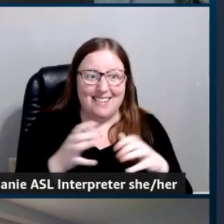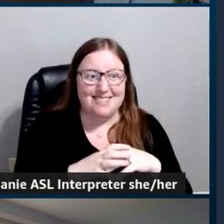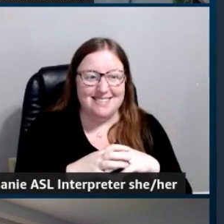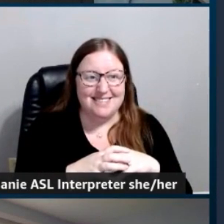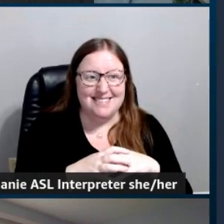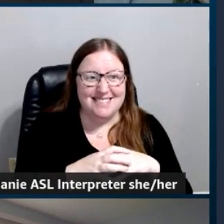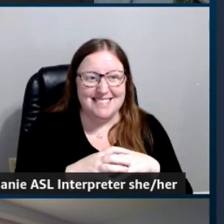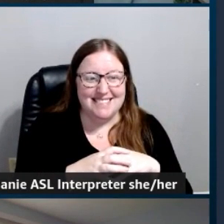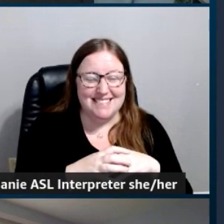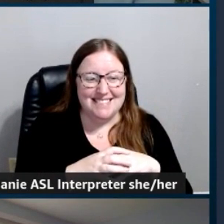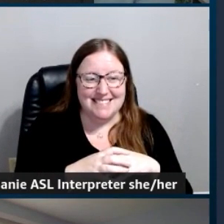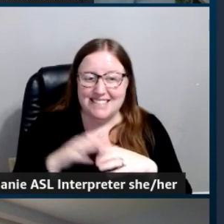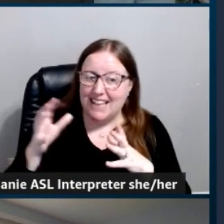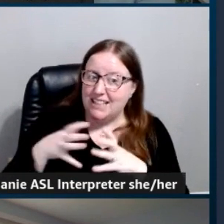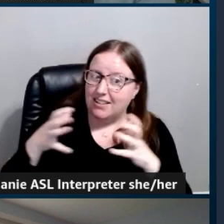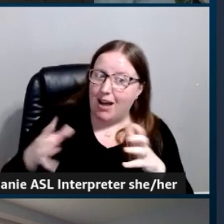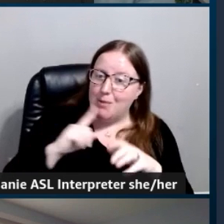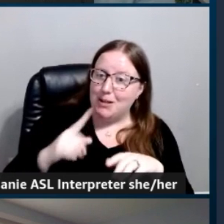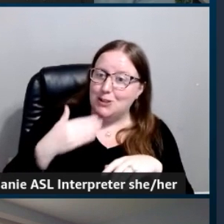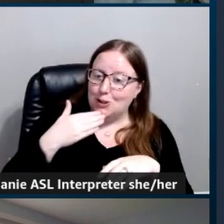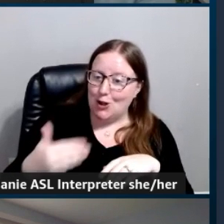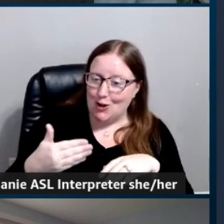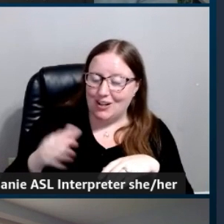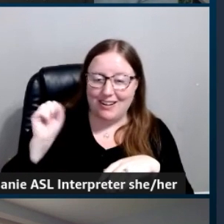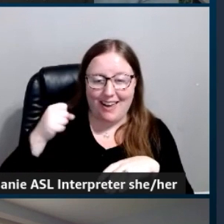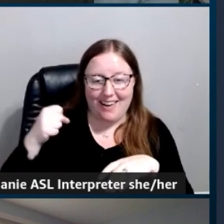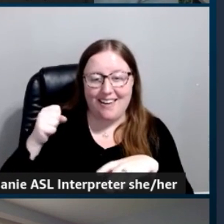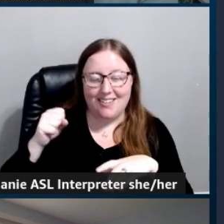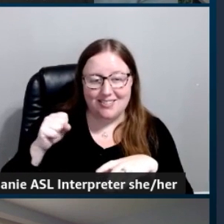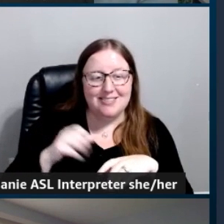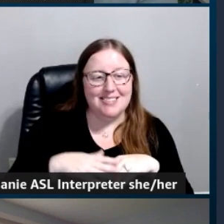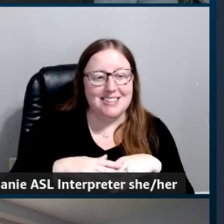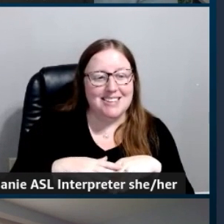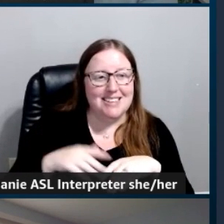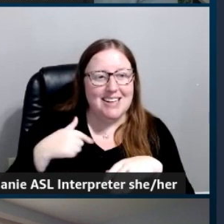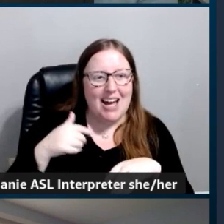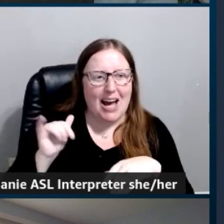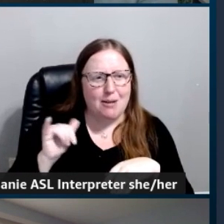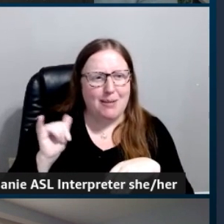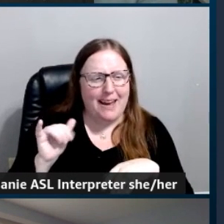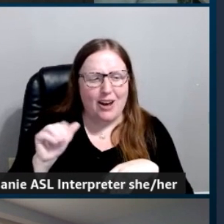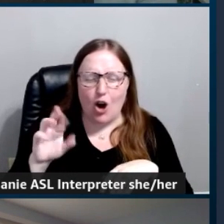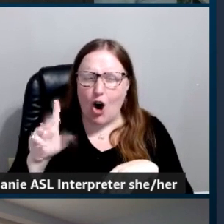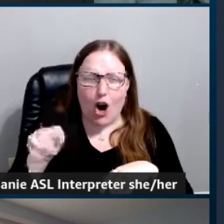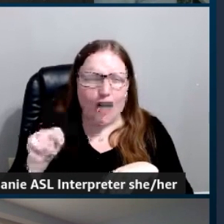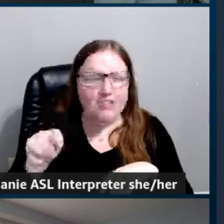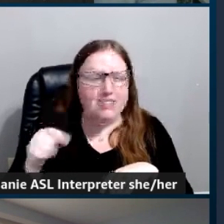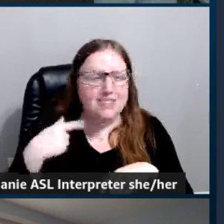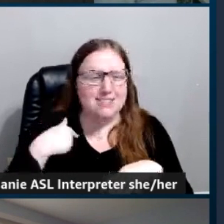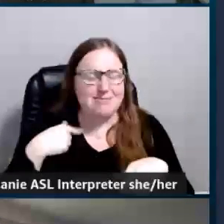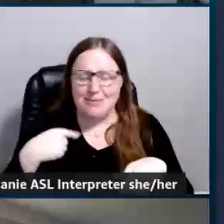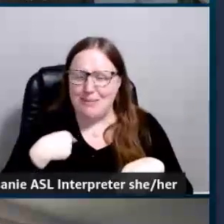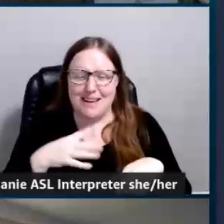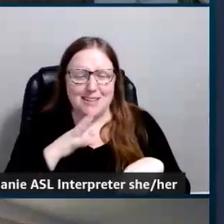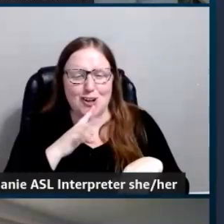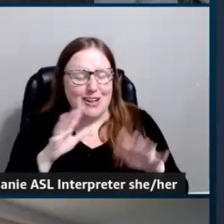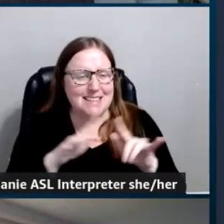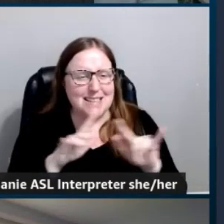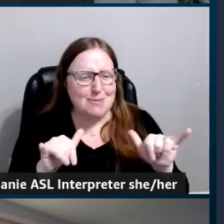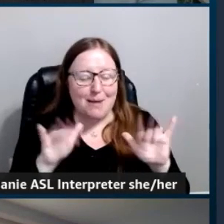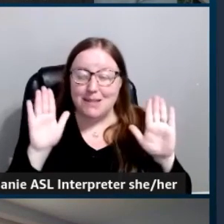is a lot, but that is, yeah. Wow, I'm almost like Art's parrot here. It is